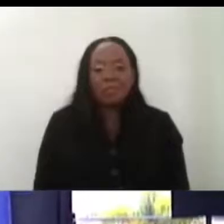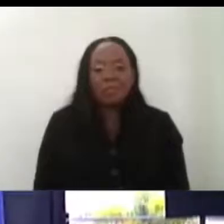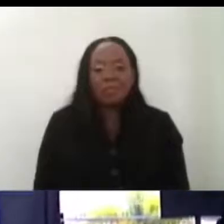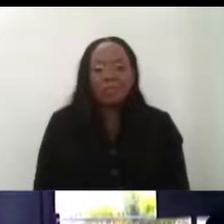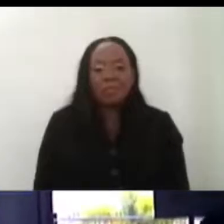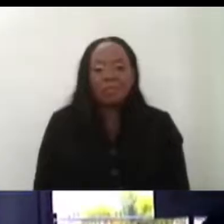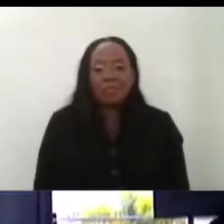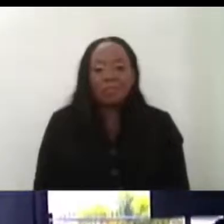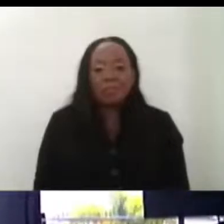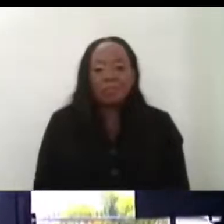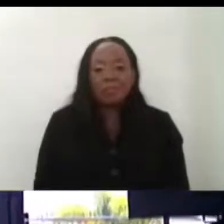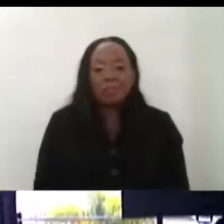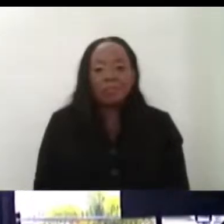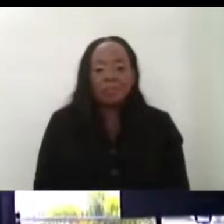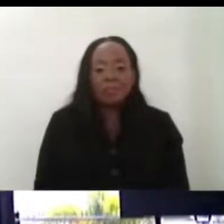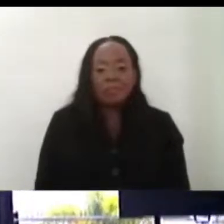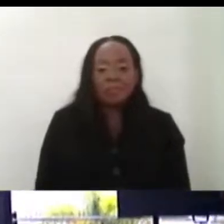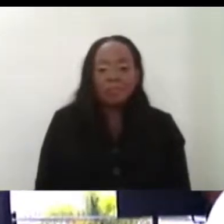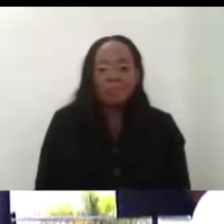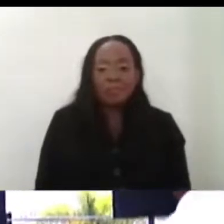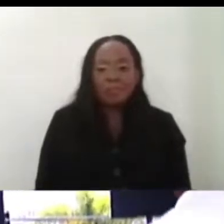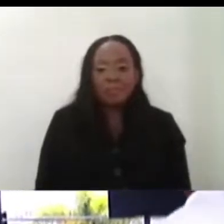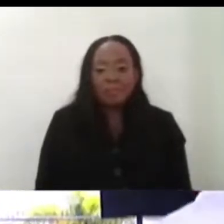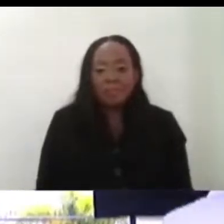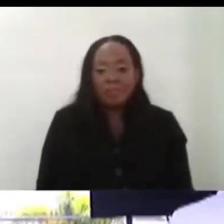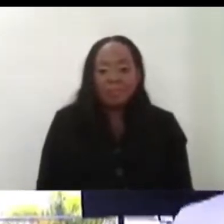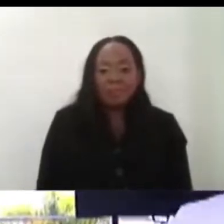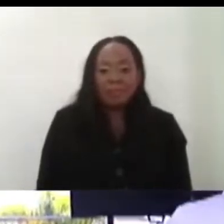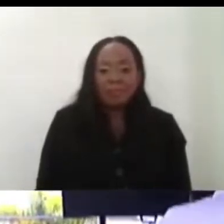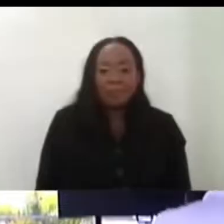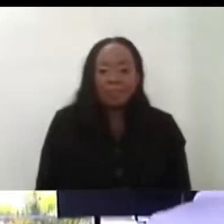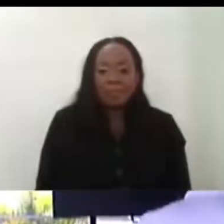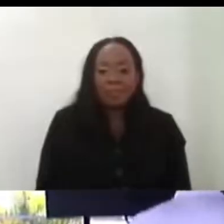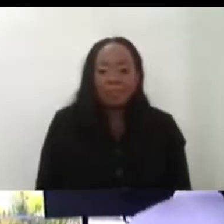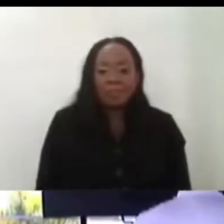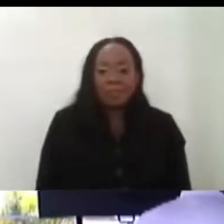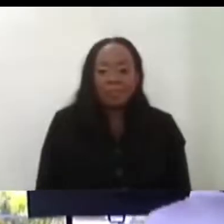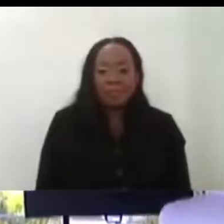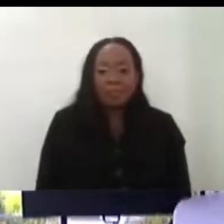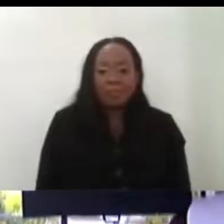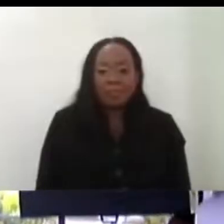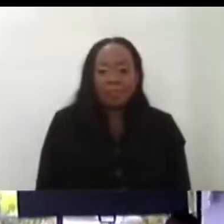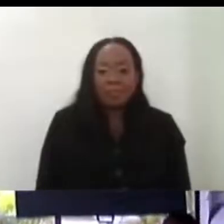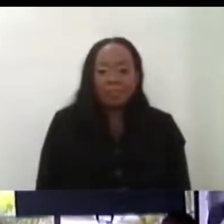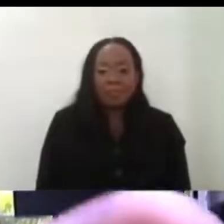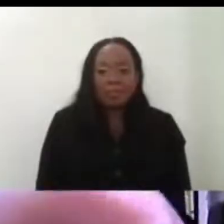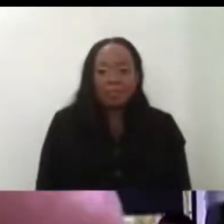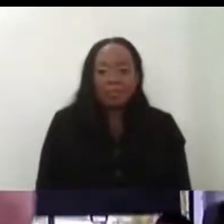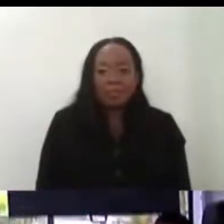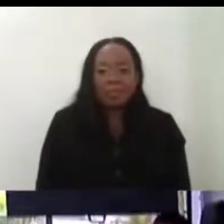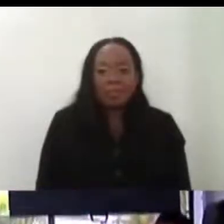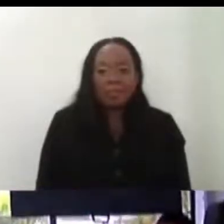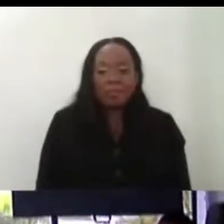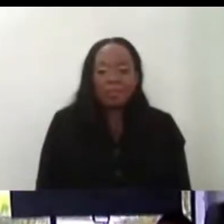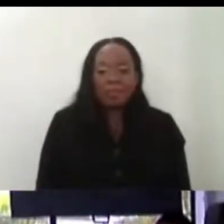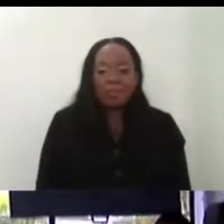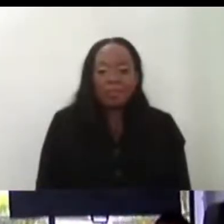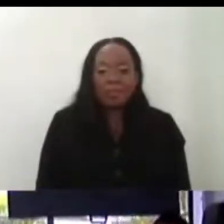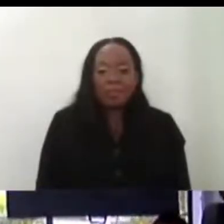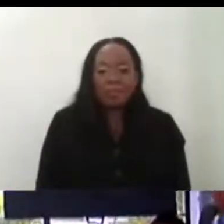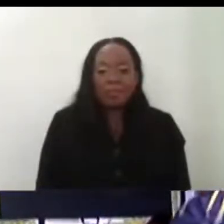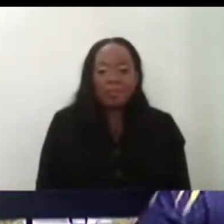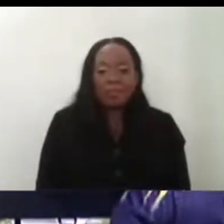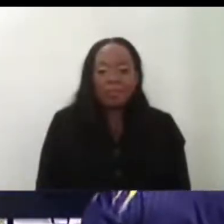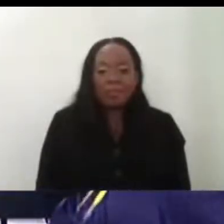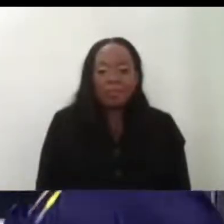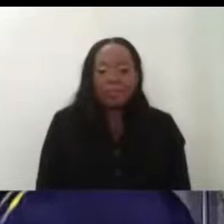You want to get the buses on the road? Nah. I ain't never drive my trash or a